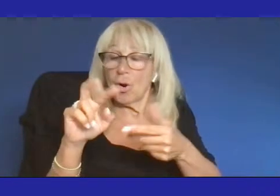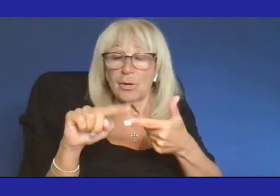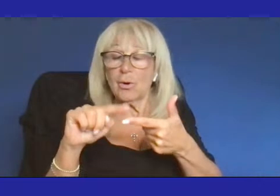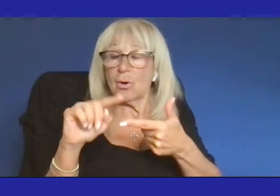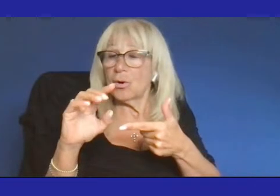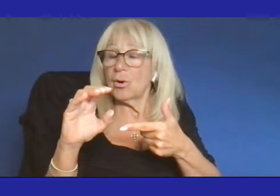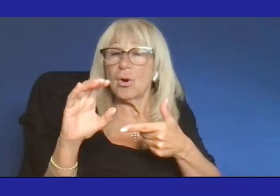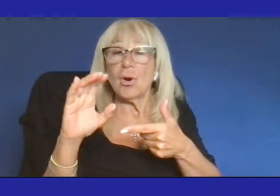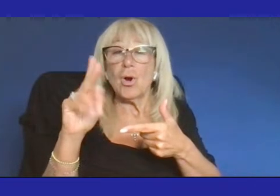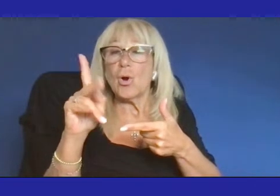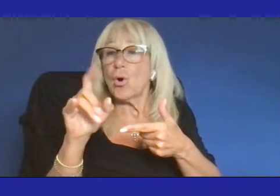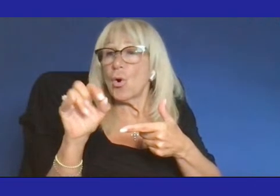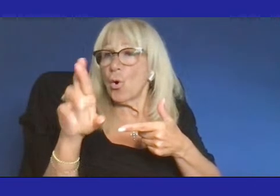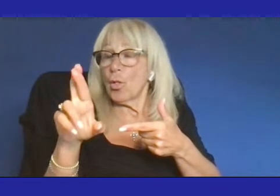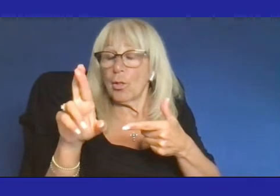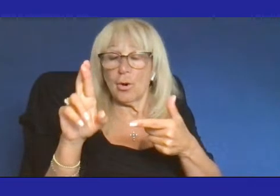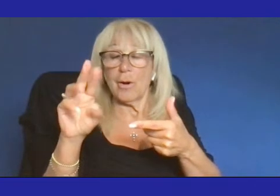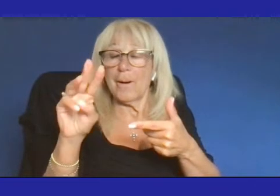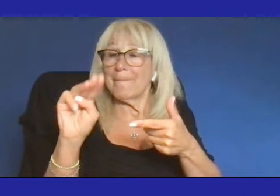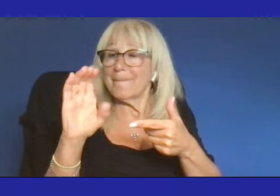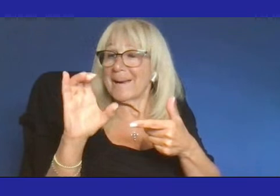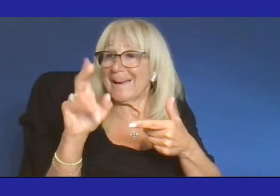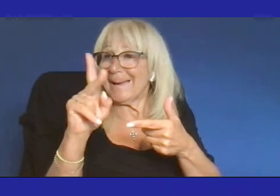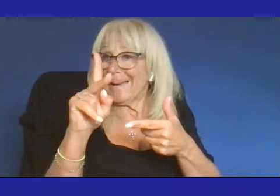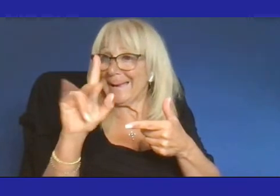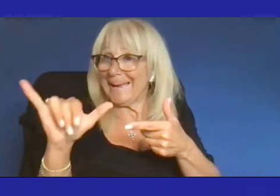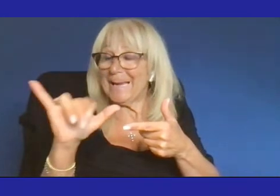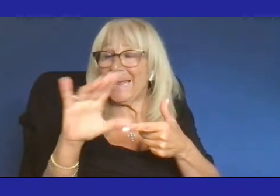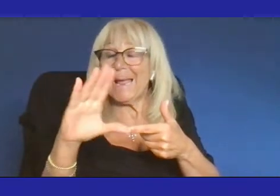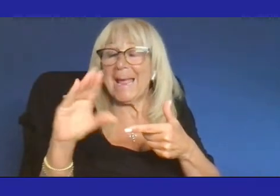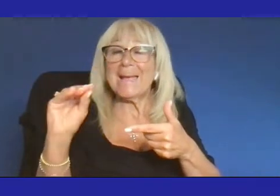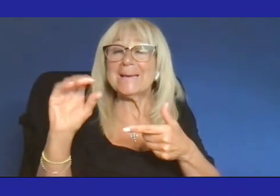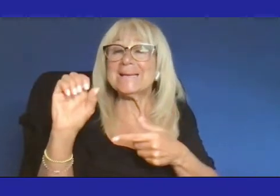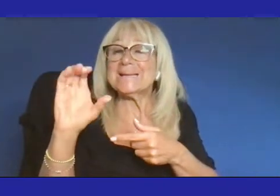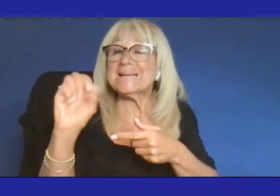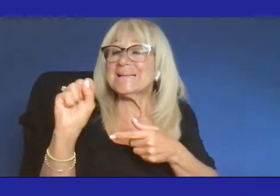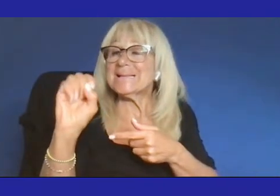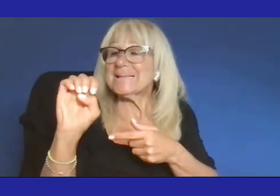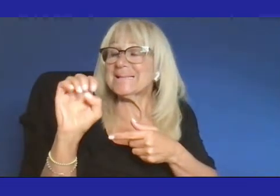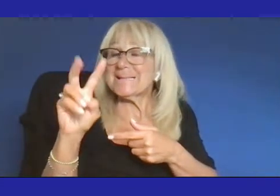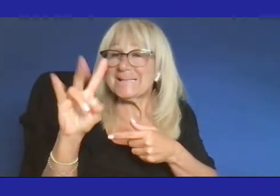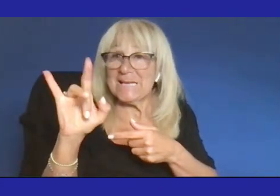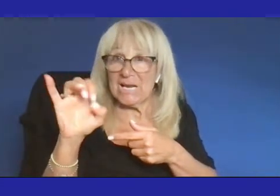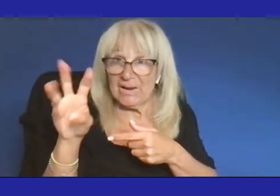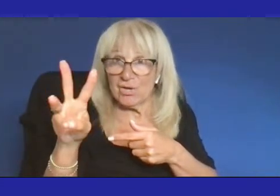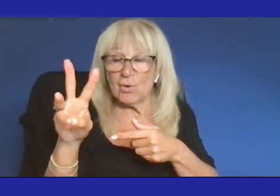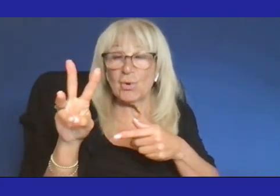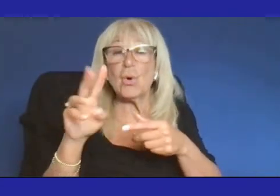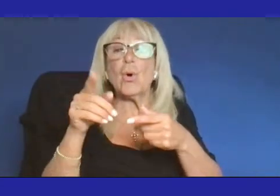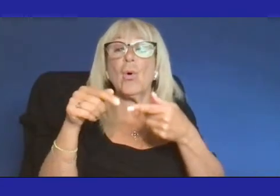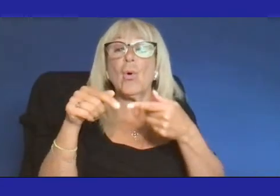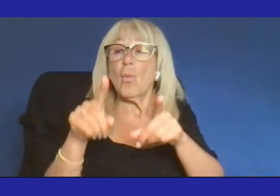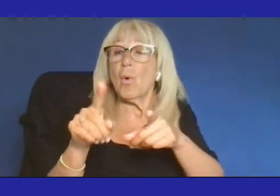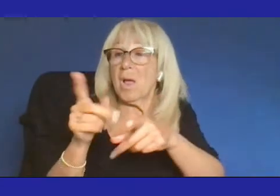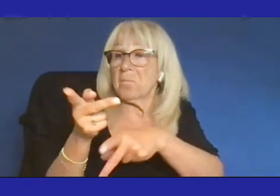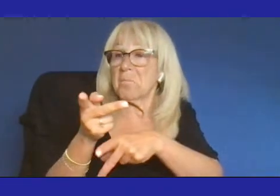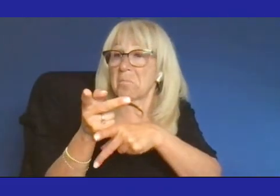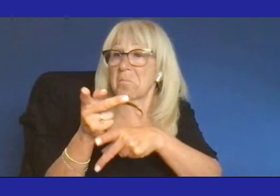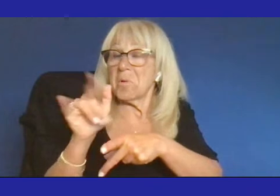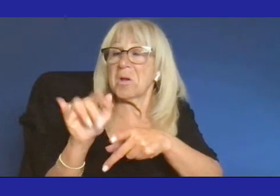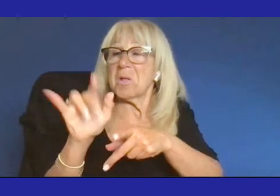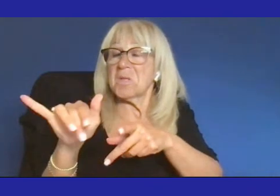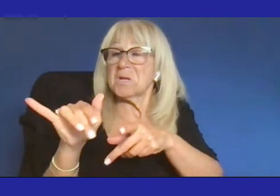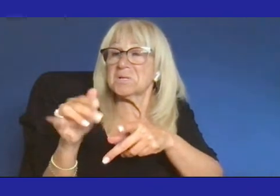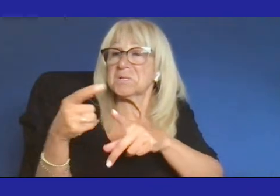Seaview. While being treated in these leased examining space, the patients will be